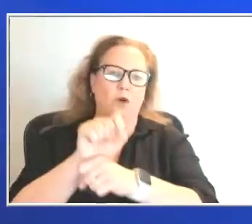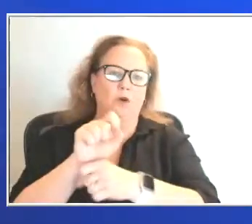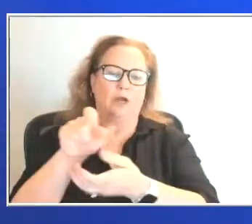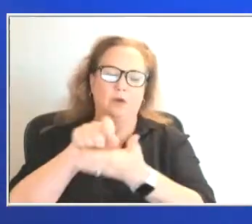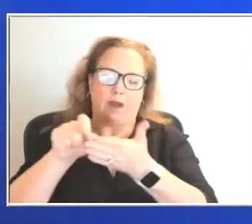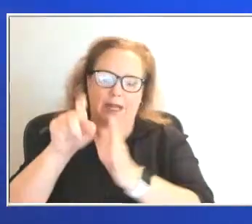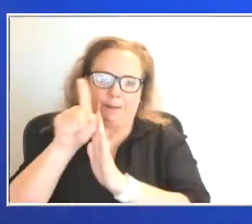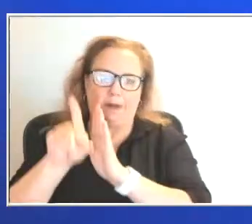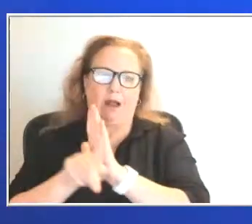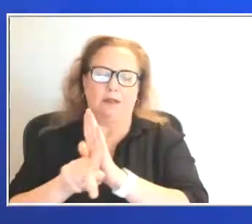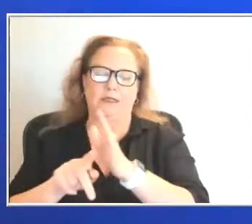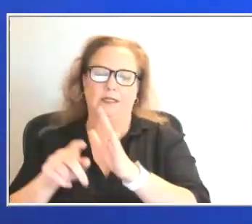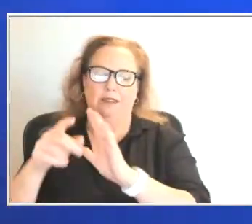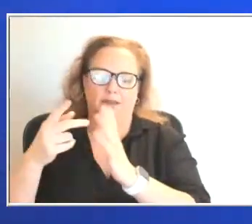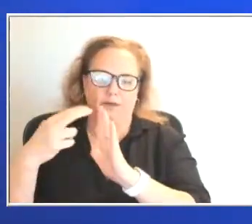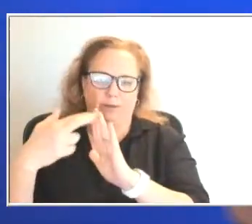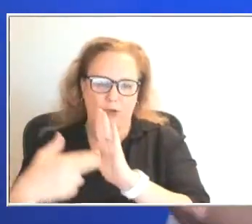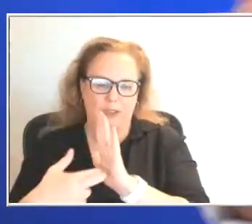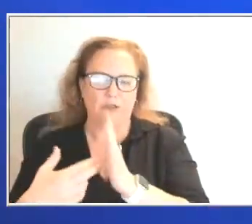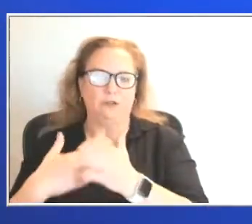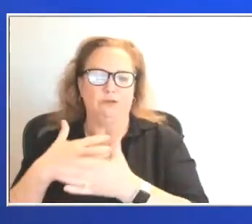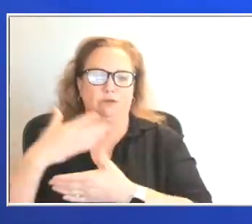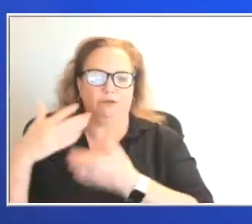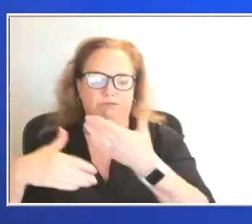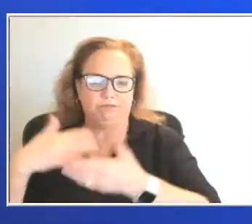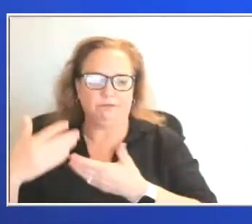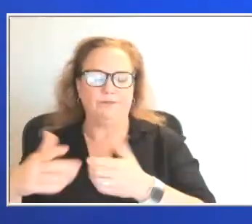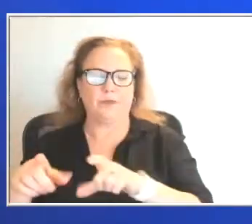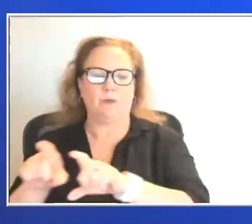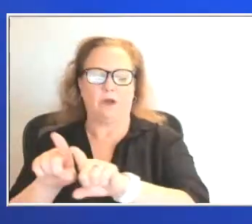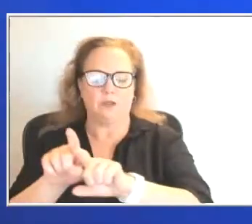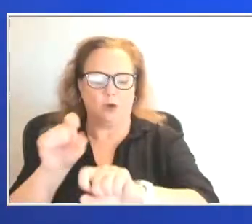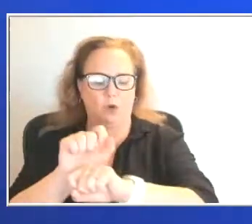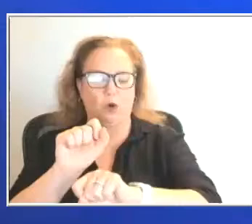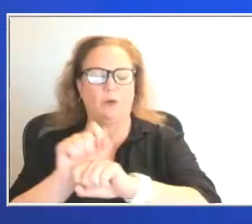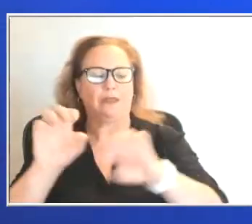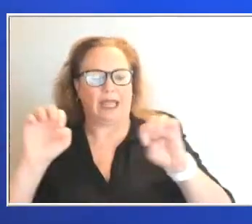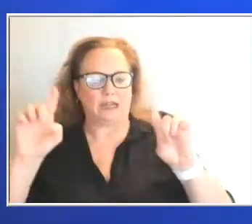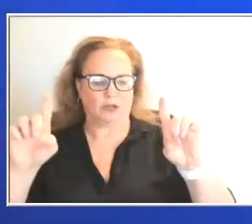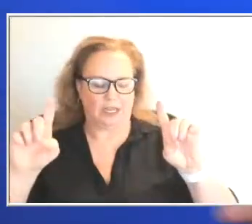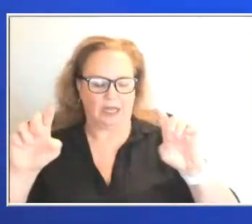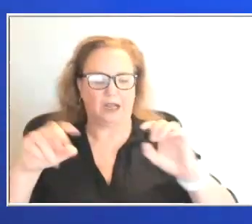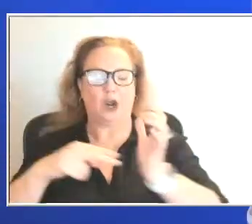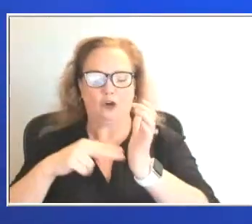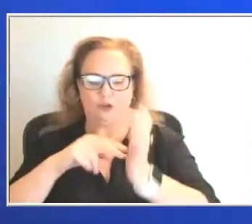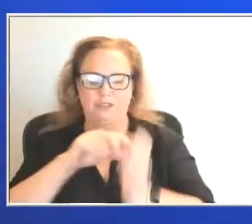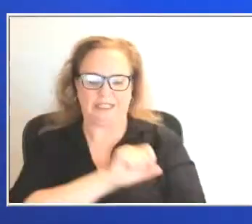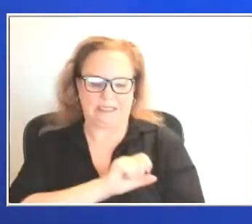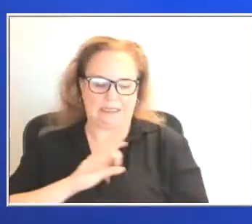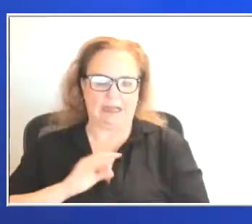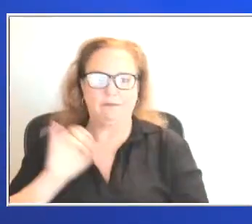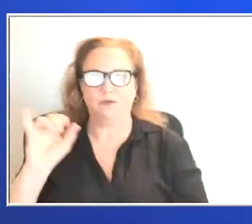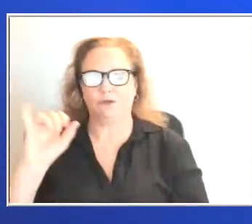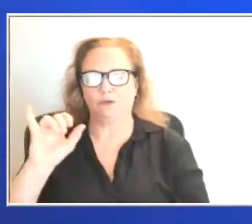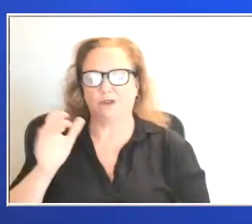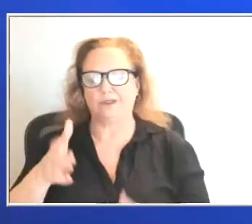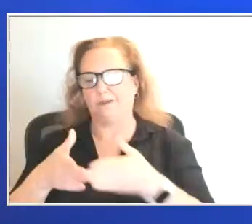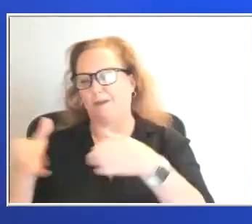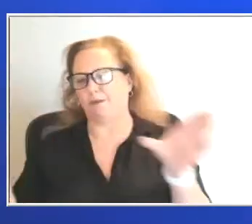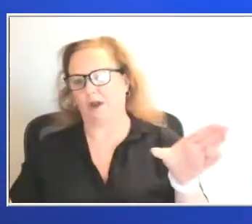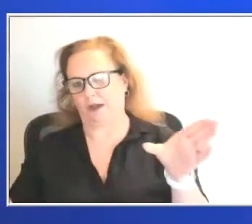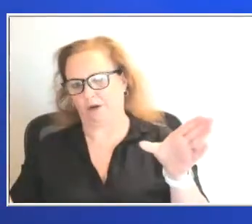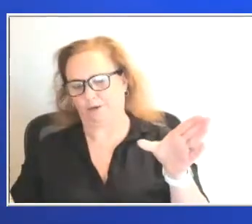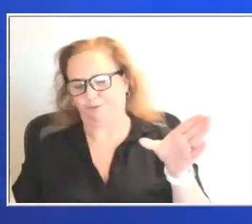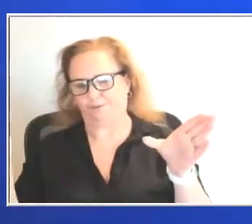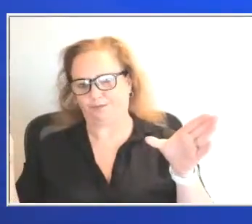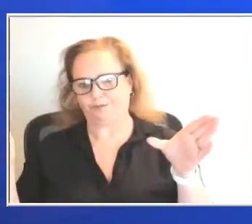and procedures and things like that. Yeah. And we also work with, educating our nursing staff, things like that. So it's a little bit broader than just